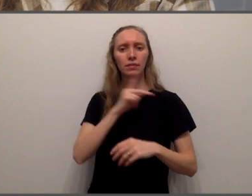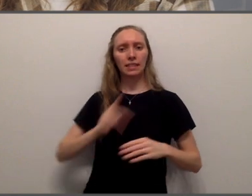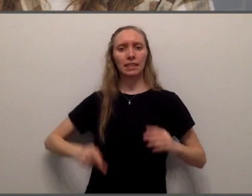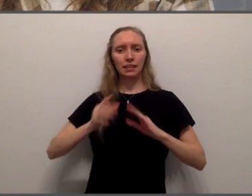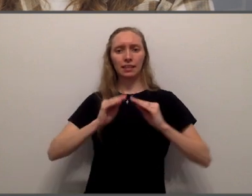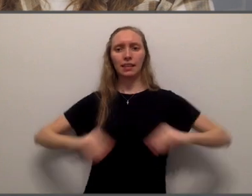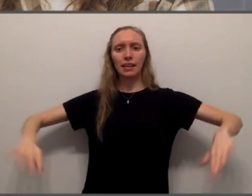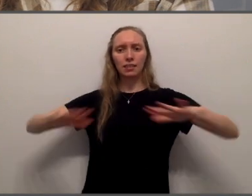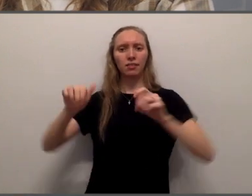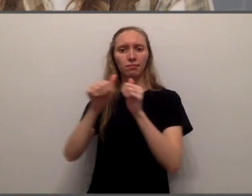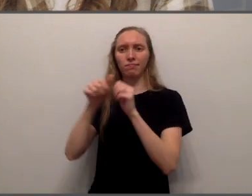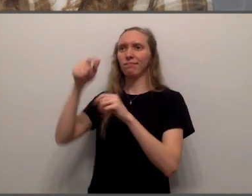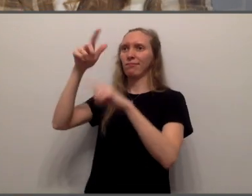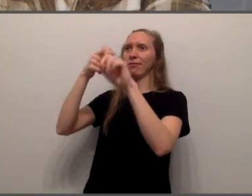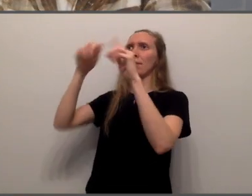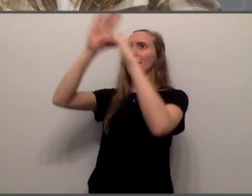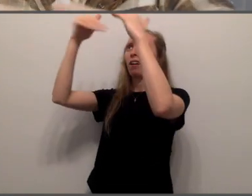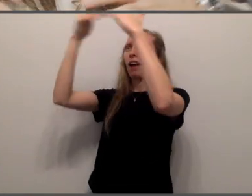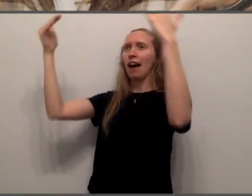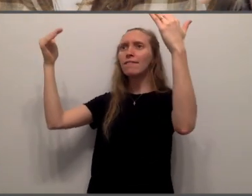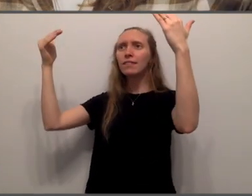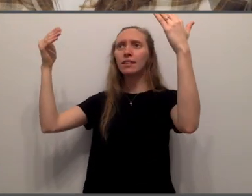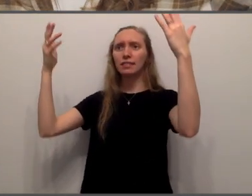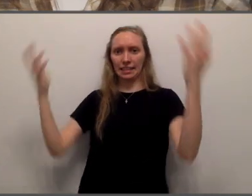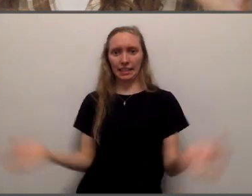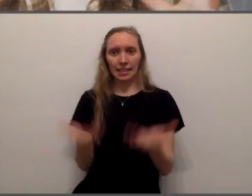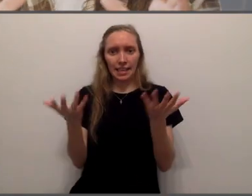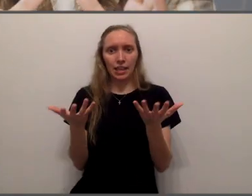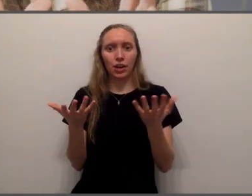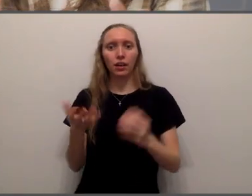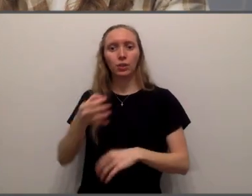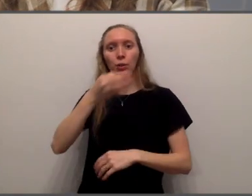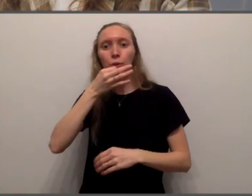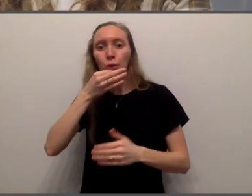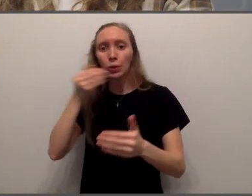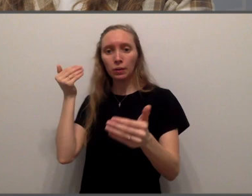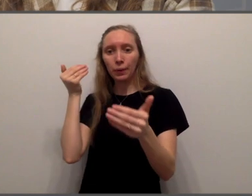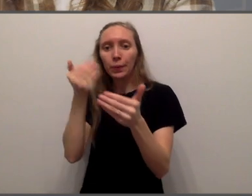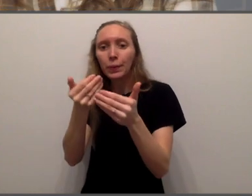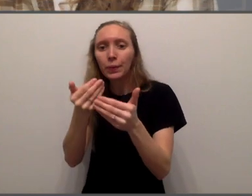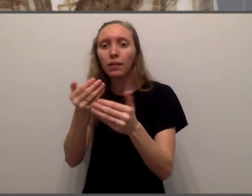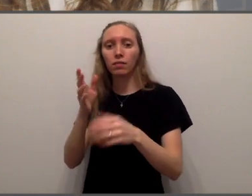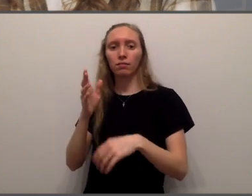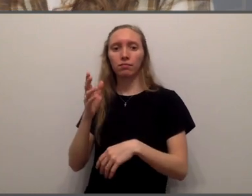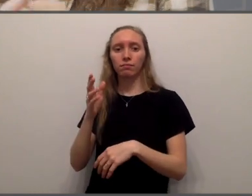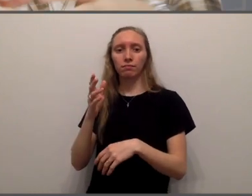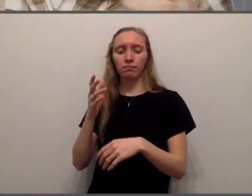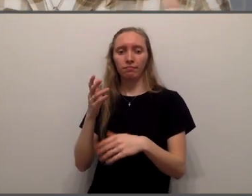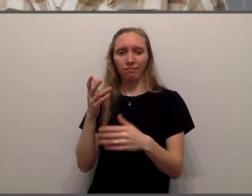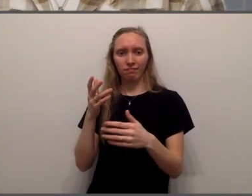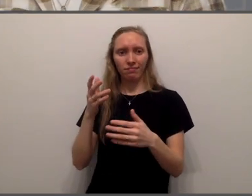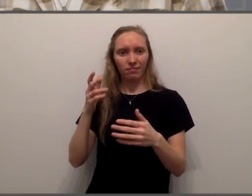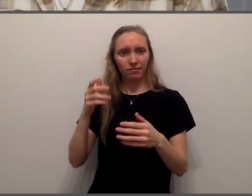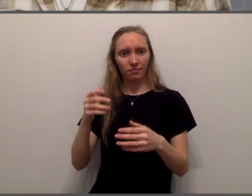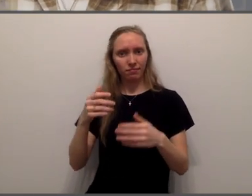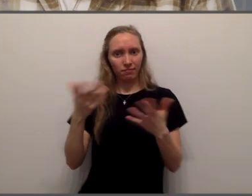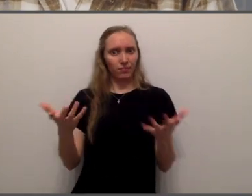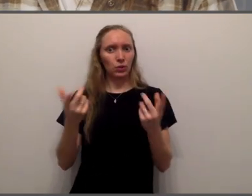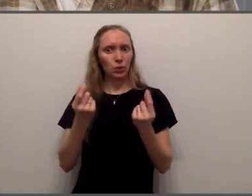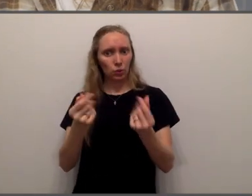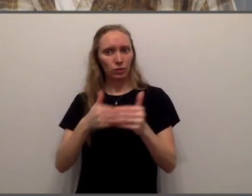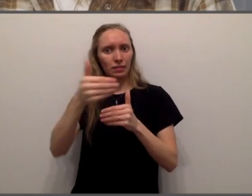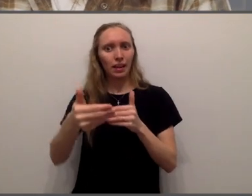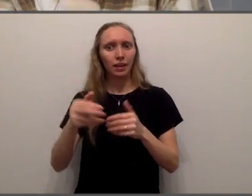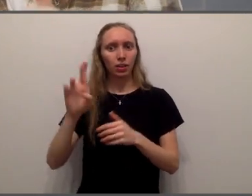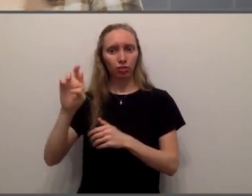we should repent and believe. Or the kingdom of heaven is approaching. The word repent, it sounds like a religious word that we only